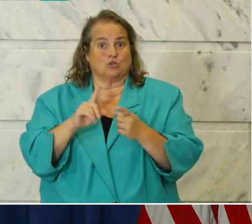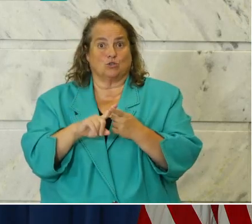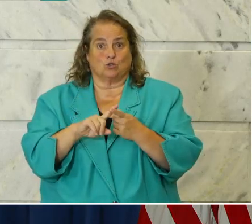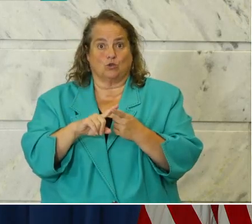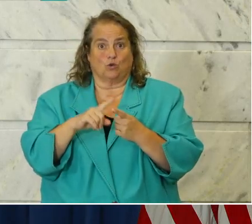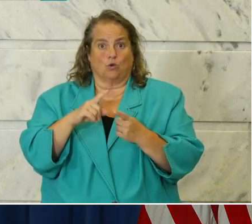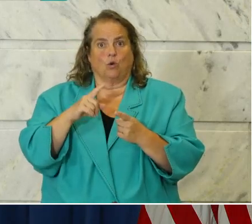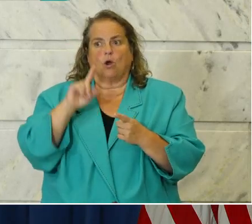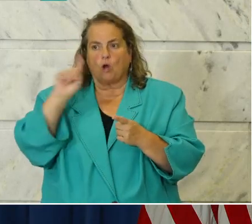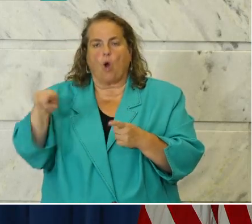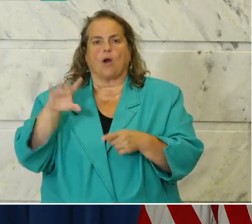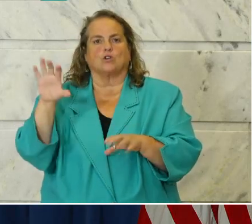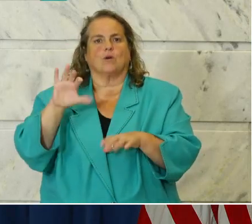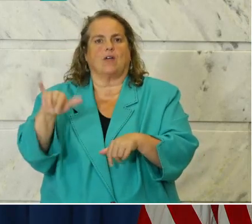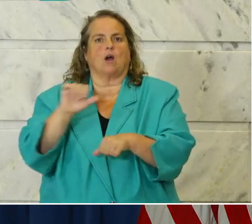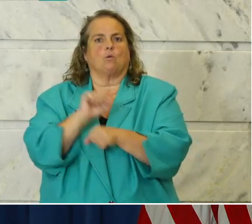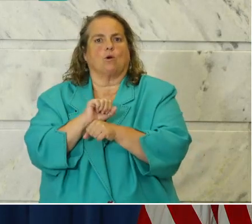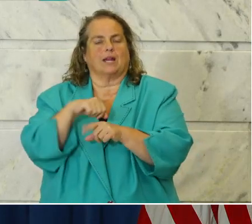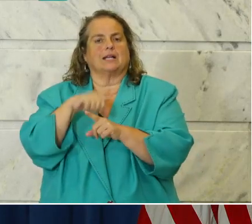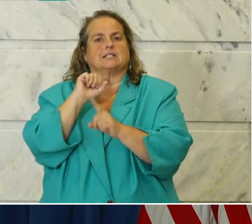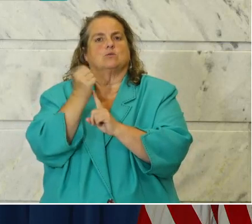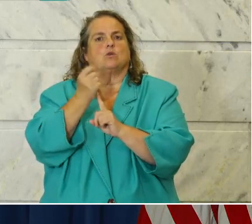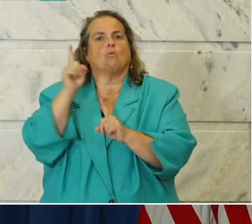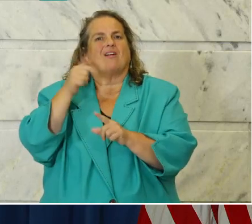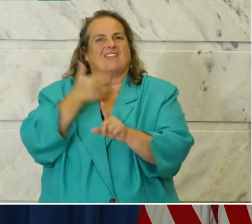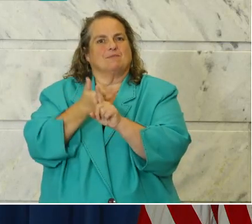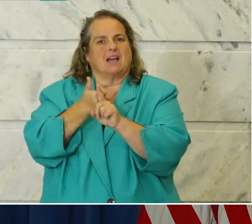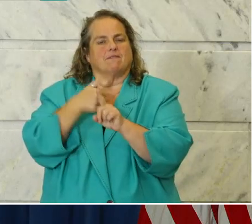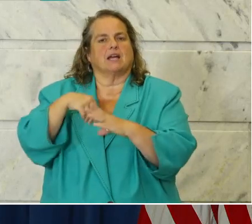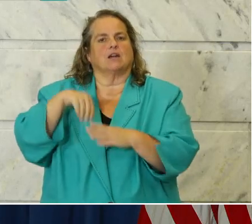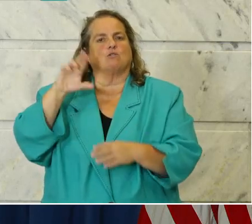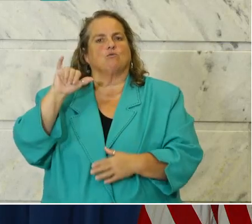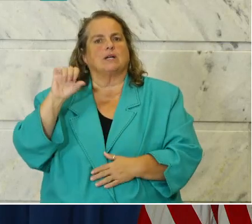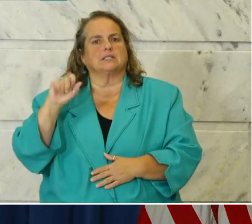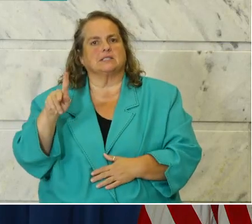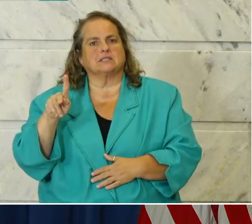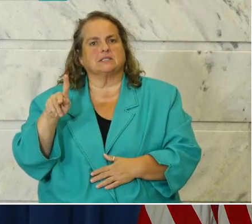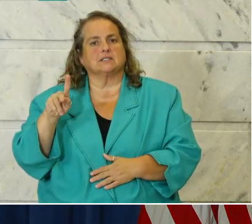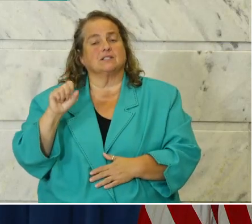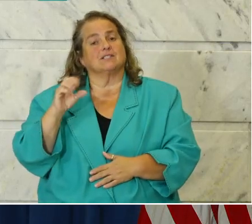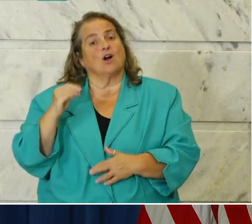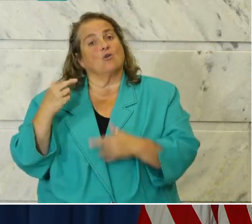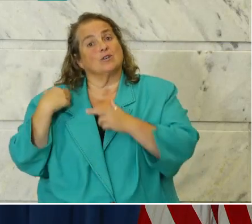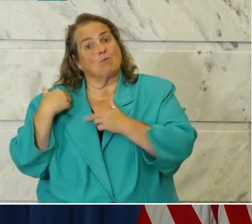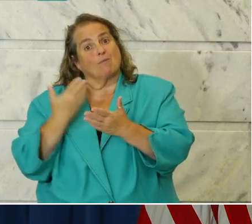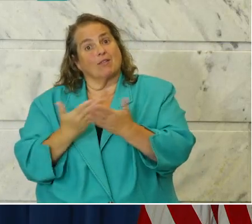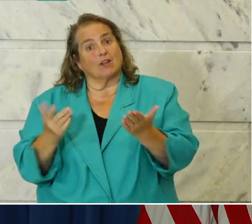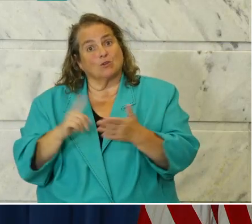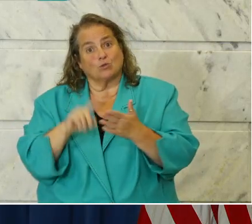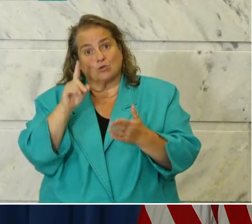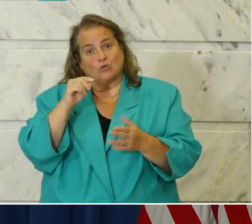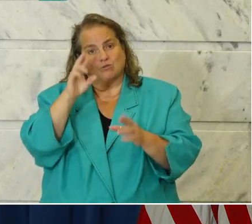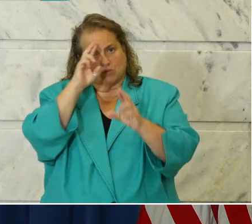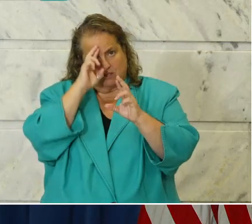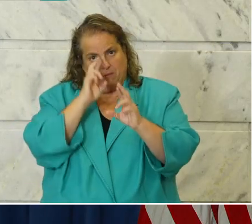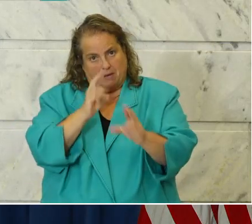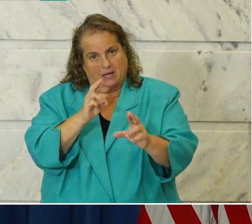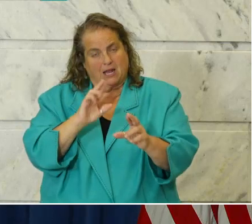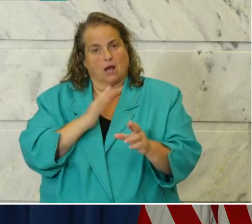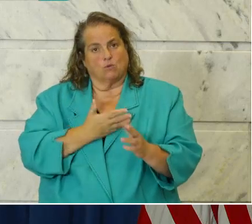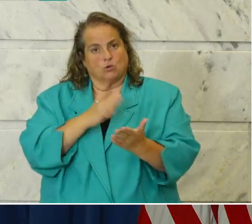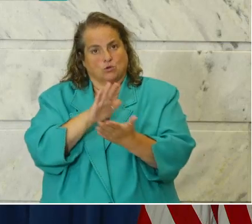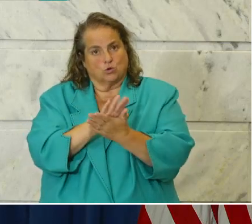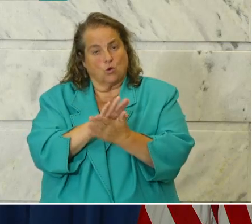of that work in a situation where they could be putting their health at risk. And so the responsible thing to do is to respect our